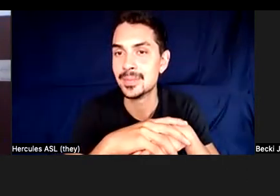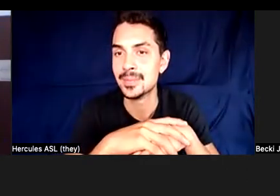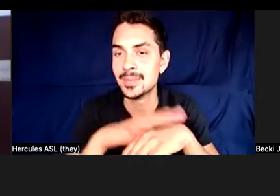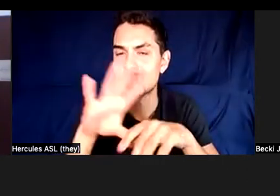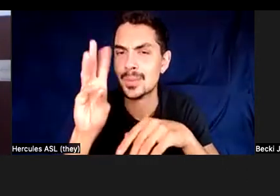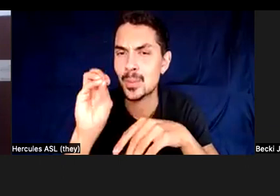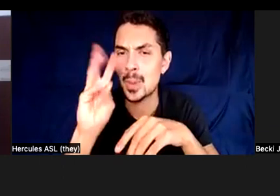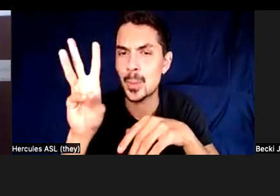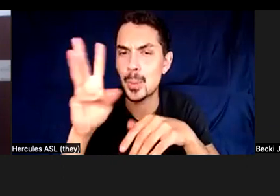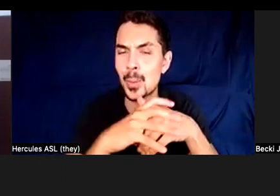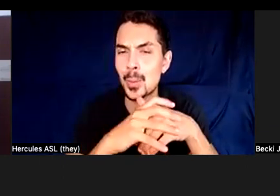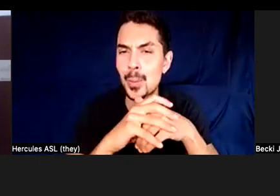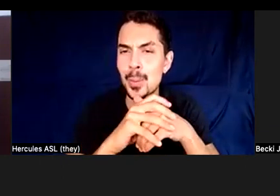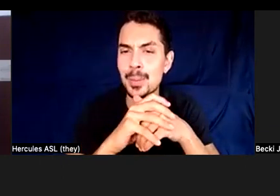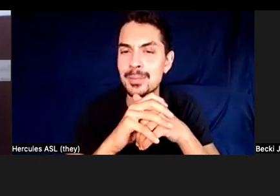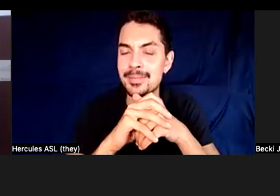Wow.